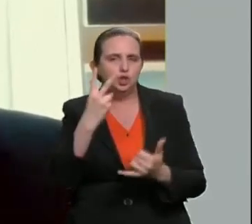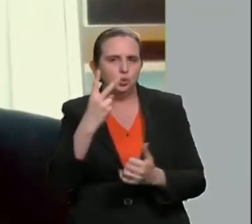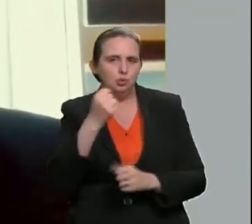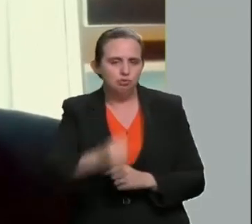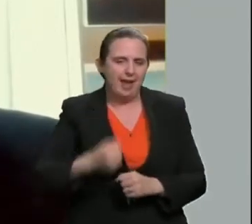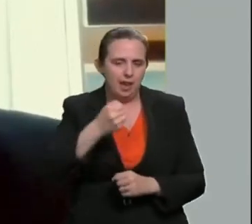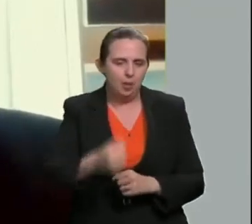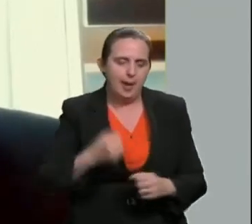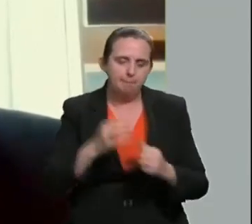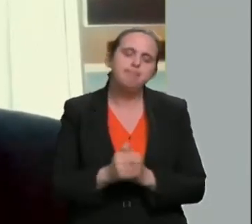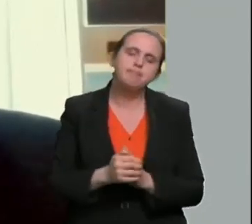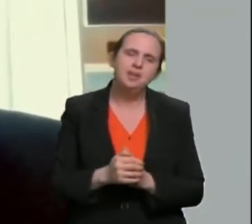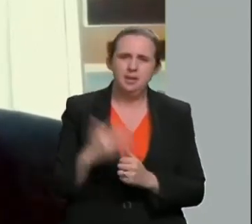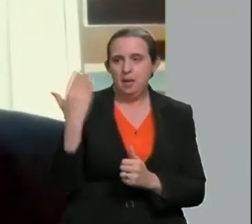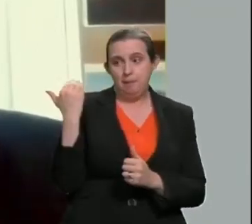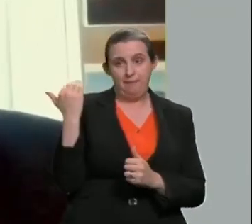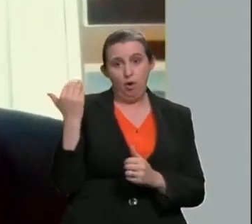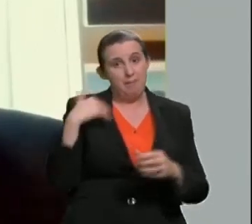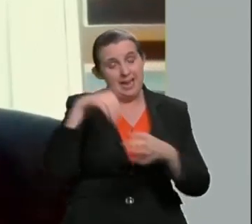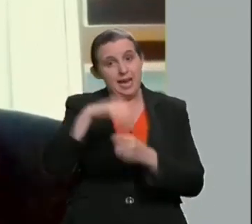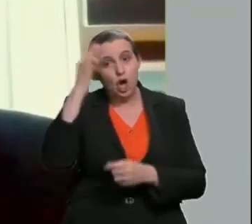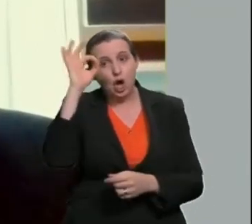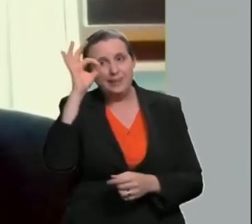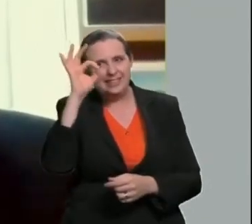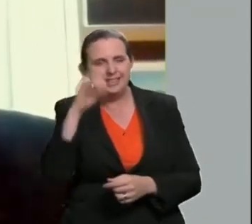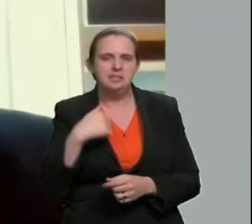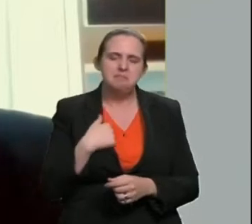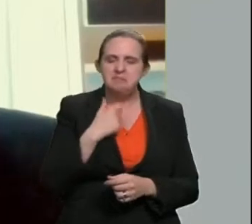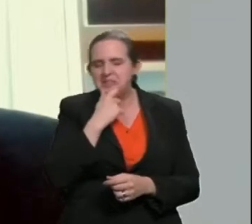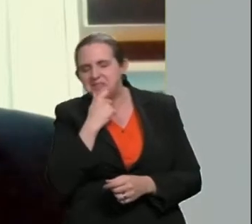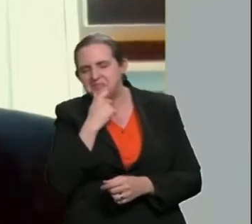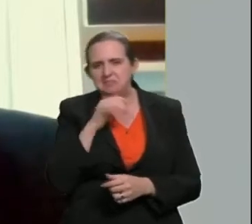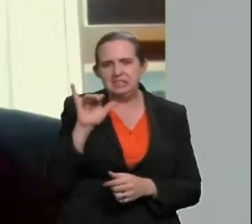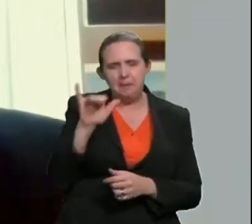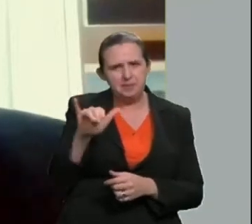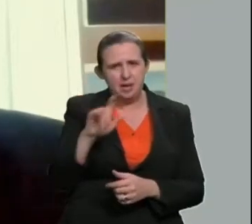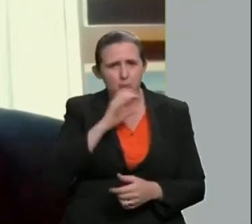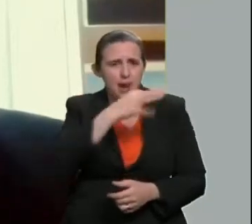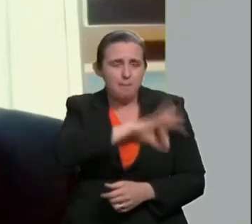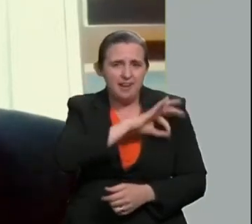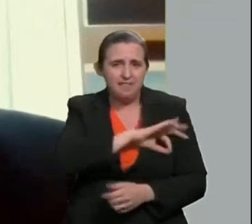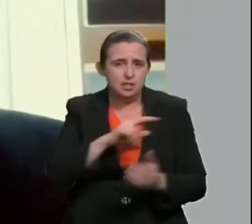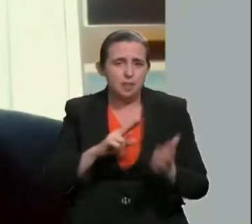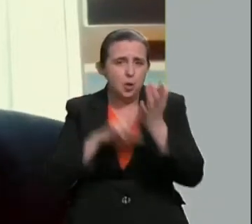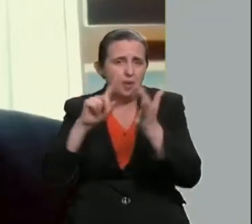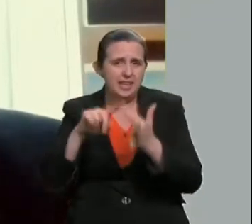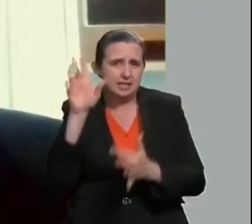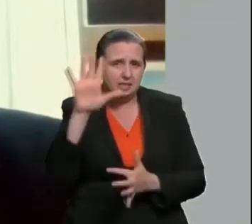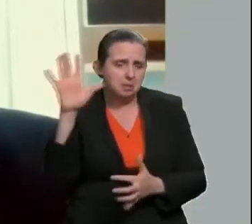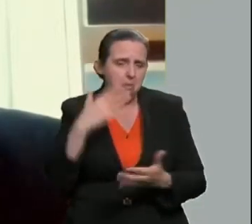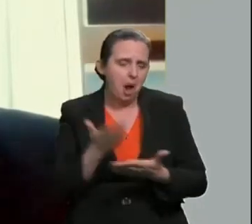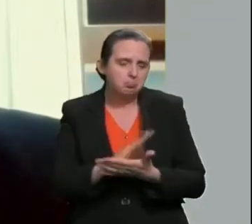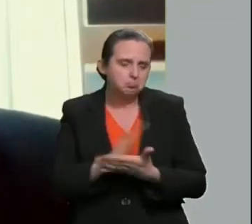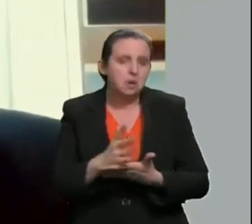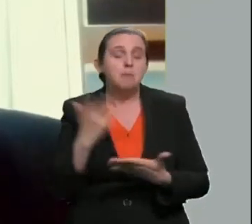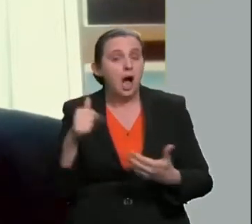was a sceptic as to the economic benefits of the project for the North East. But HS2 is going ahead, at least in the South. It's